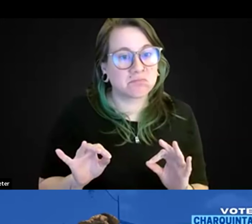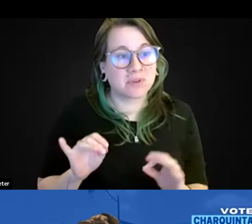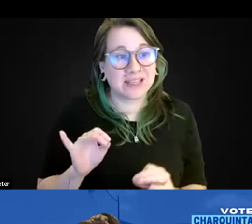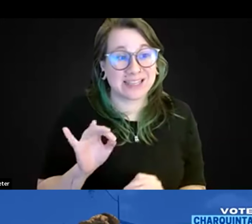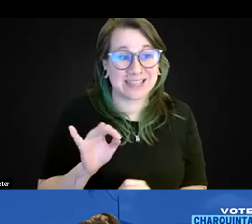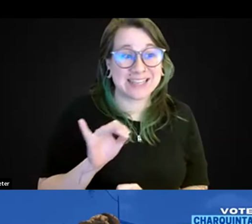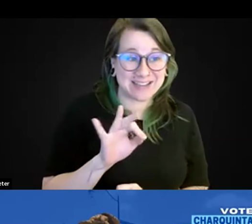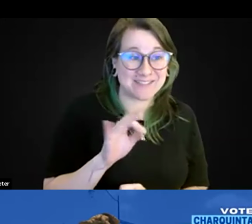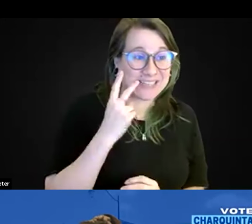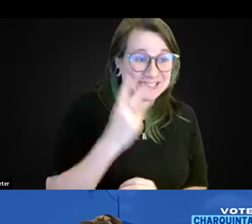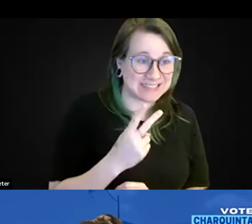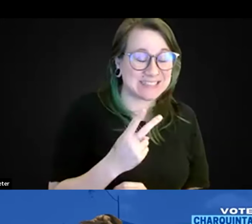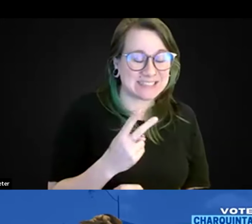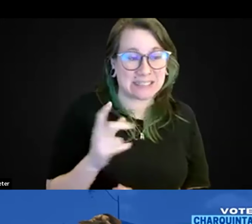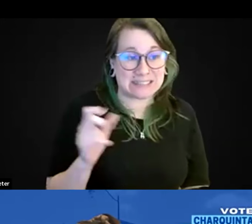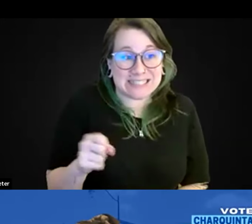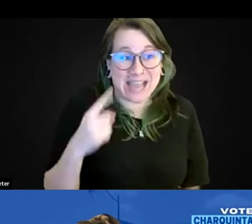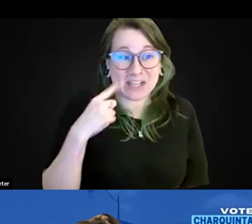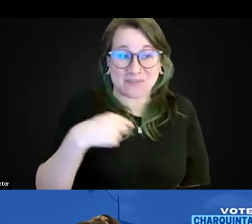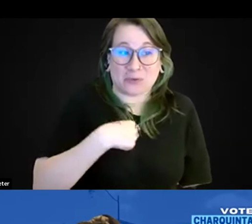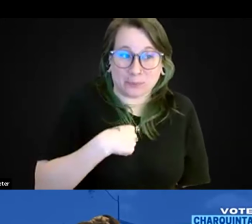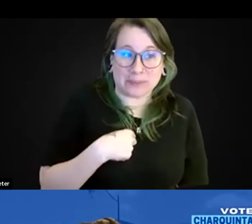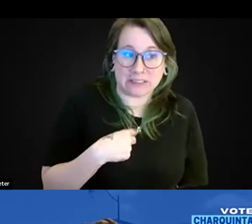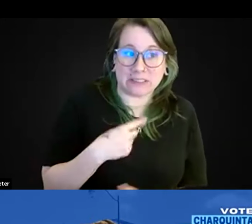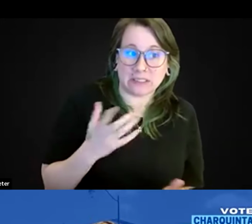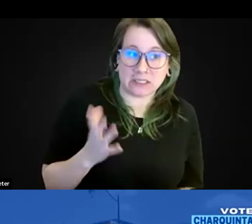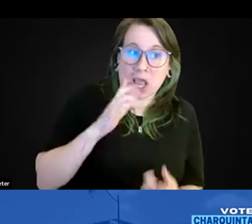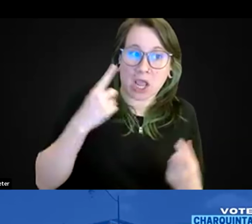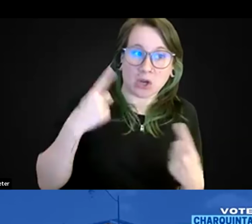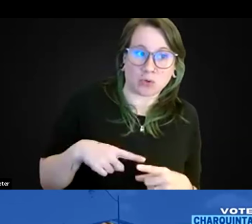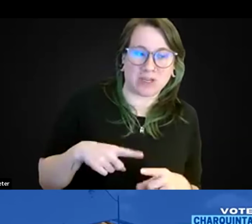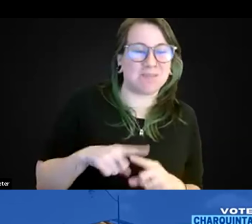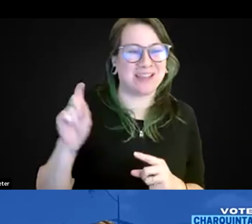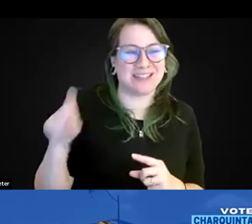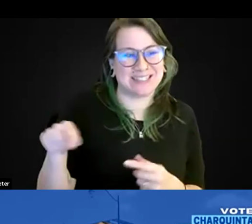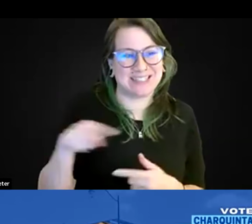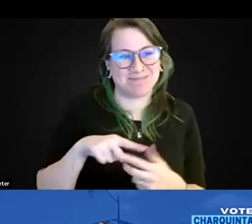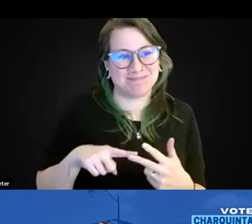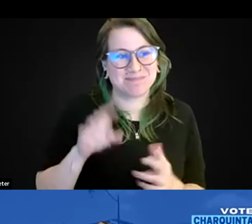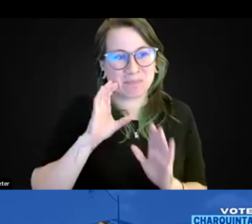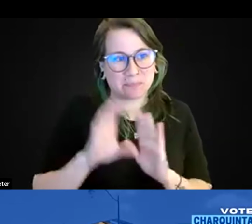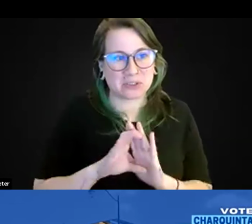it's a yes for me. I just need those conditions.